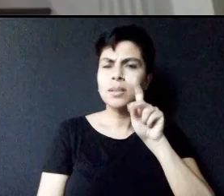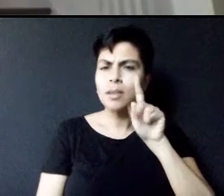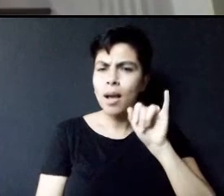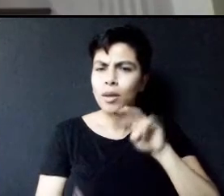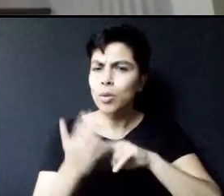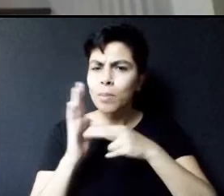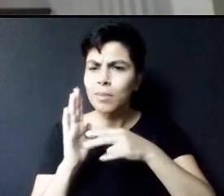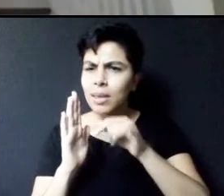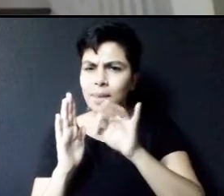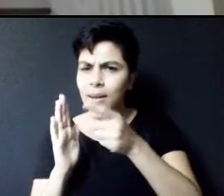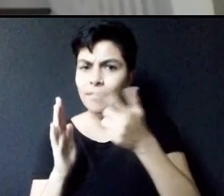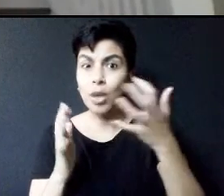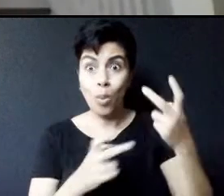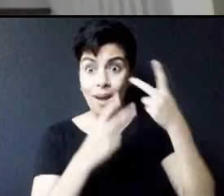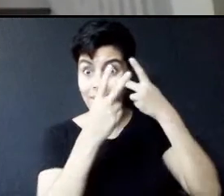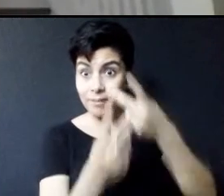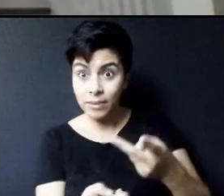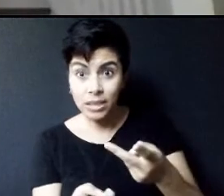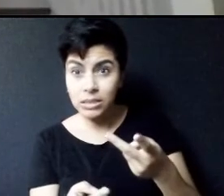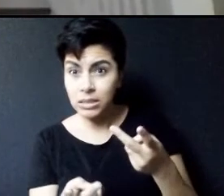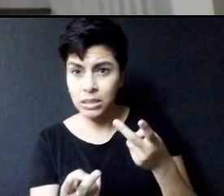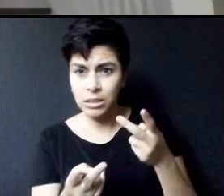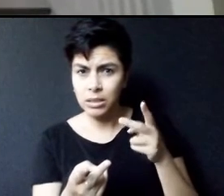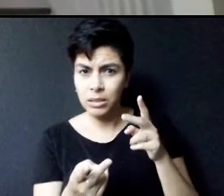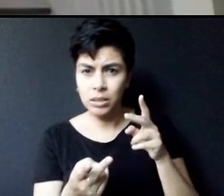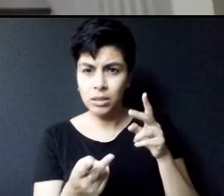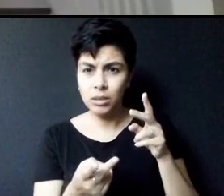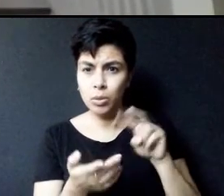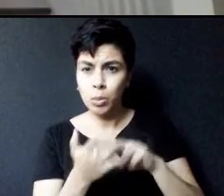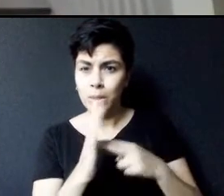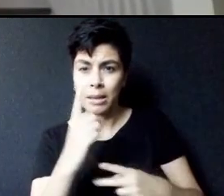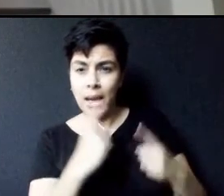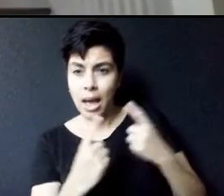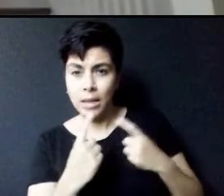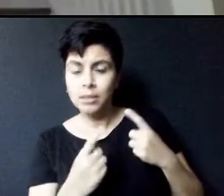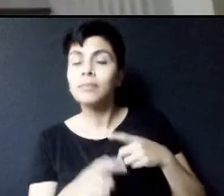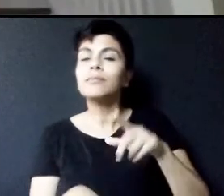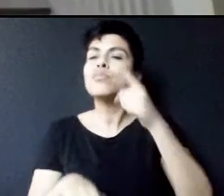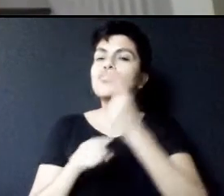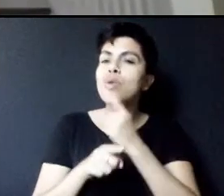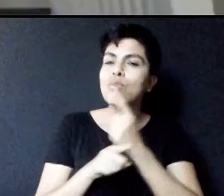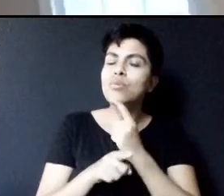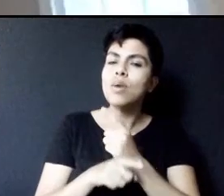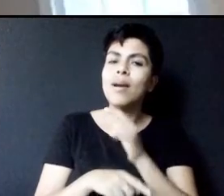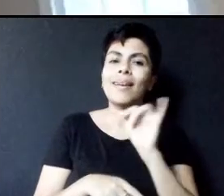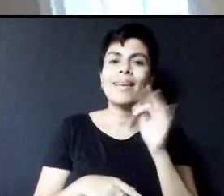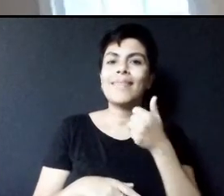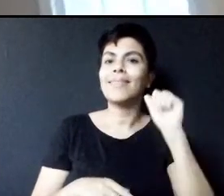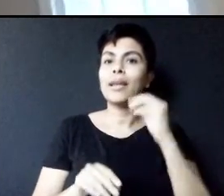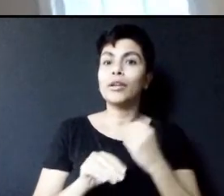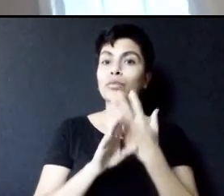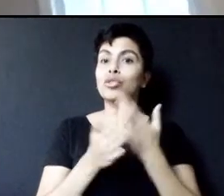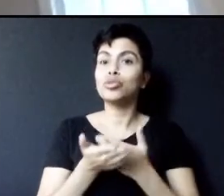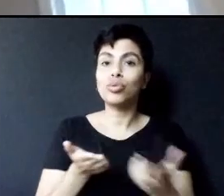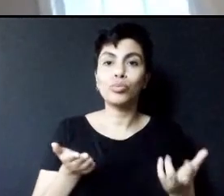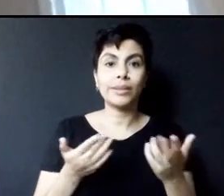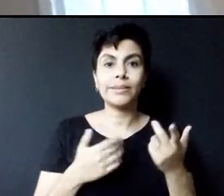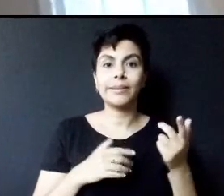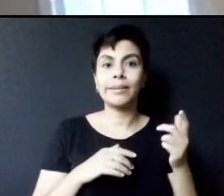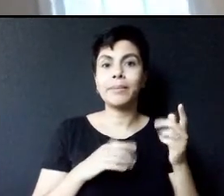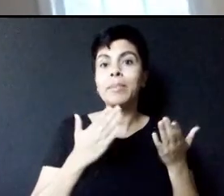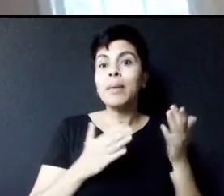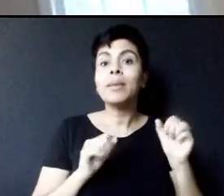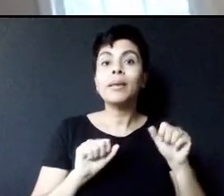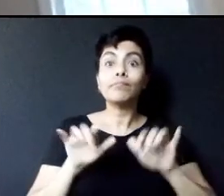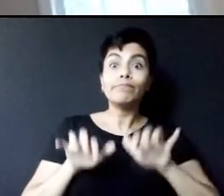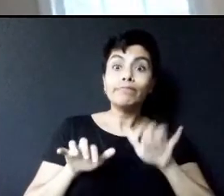So you mean like if they want to visit the museum, like is there anything they can like ask us about, or? Yeah, if there's any sort of virtual resources for